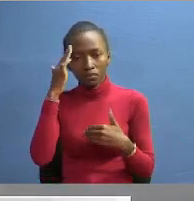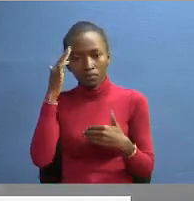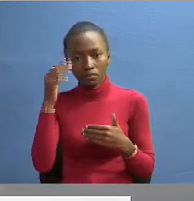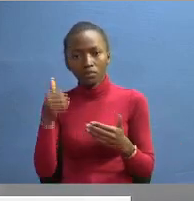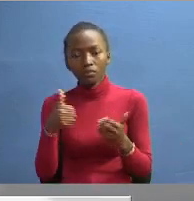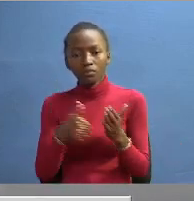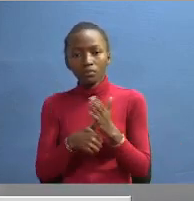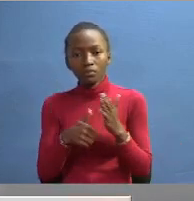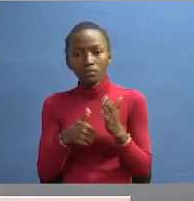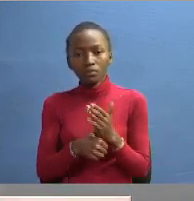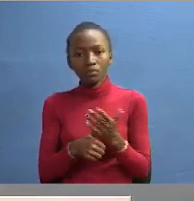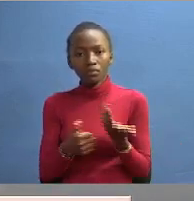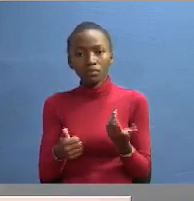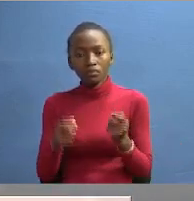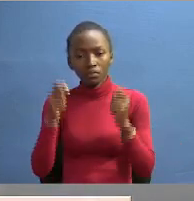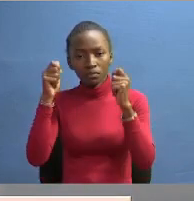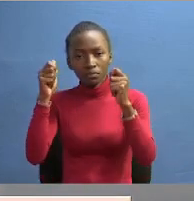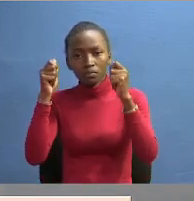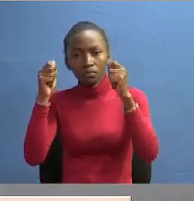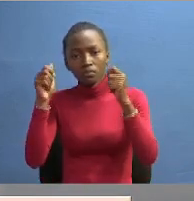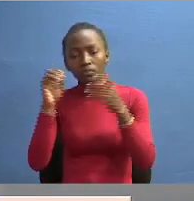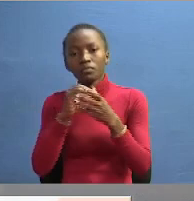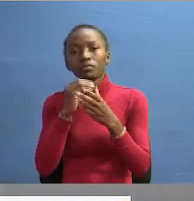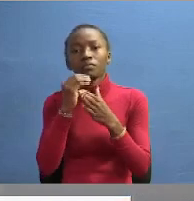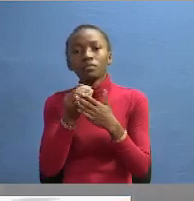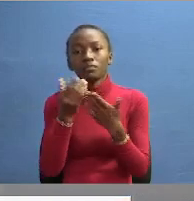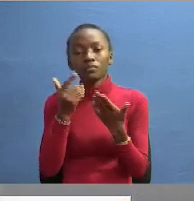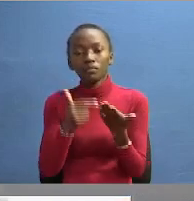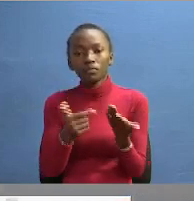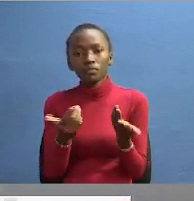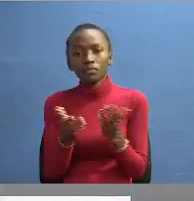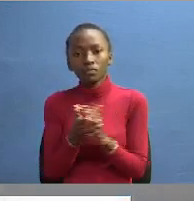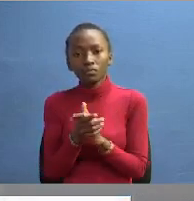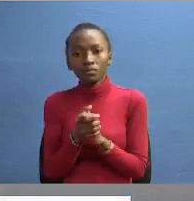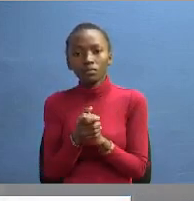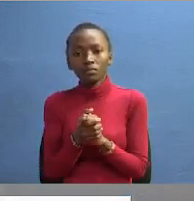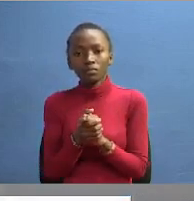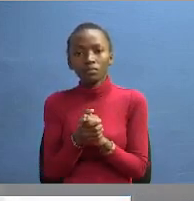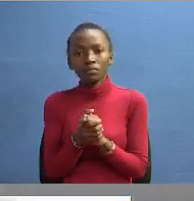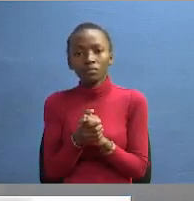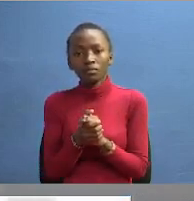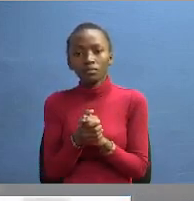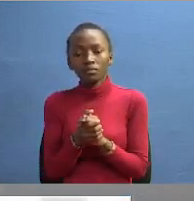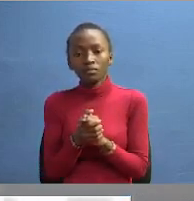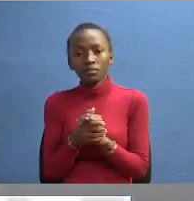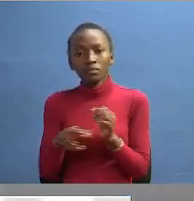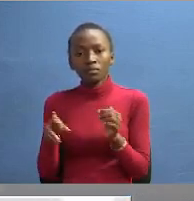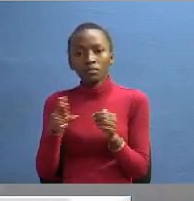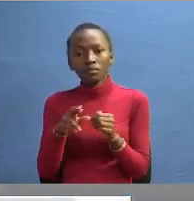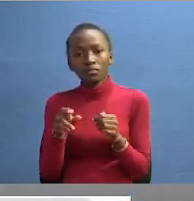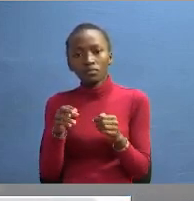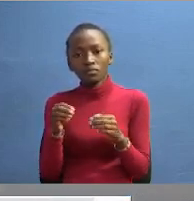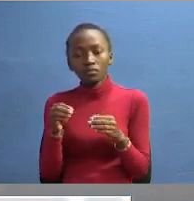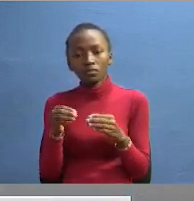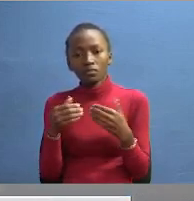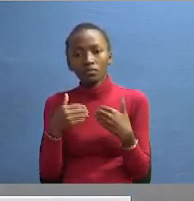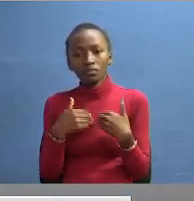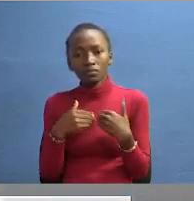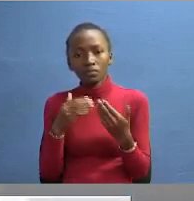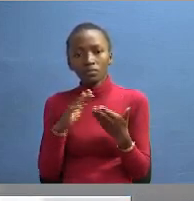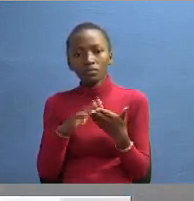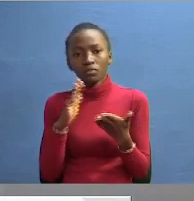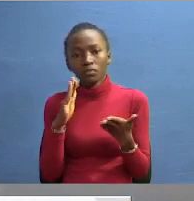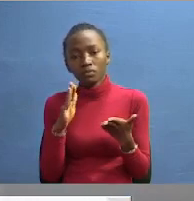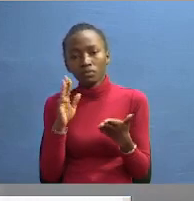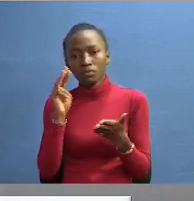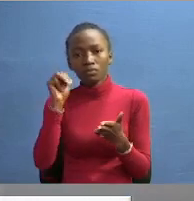the politics that is involved in it? Could it be that now that it's a region that is rich in minerals, those are the